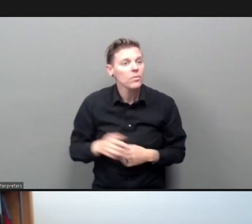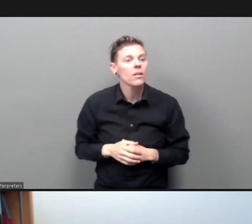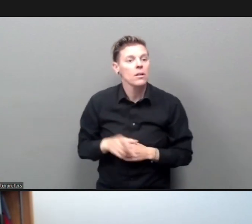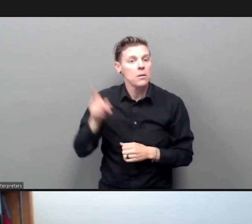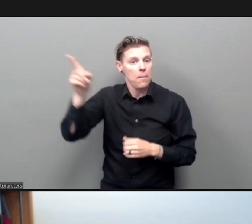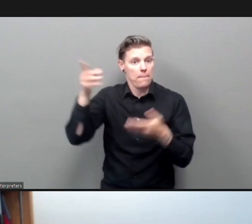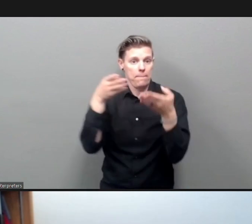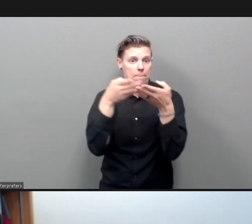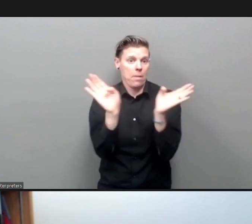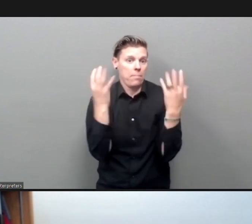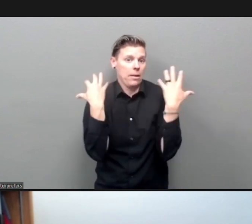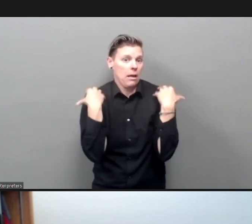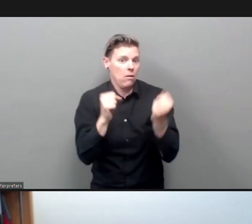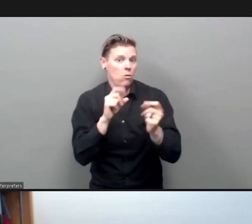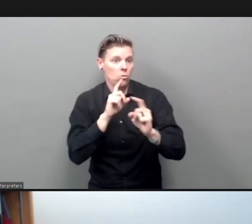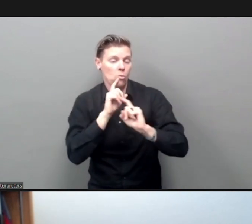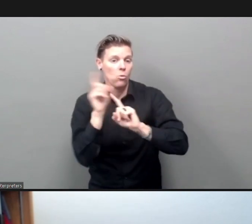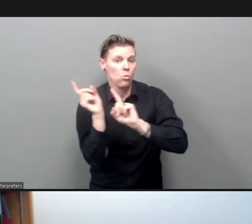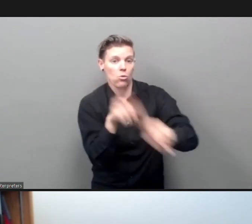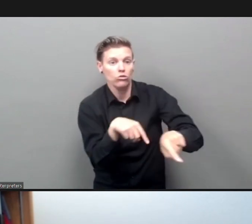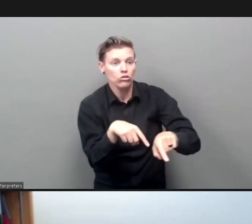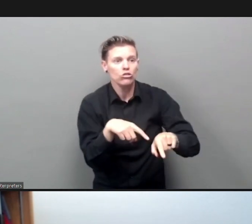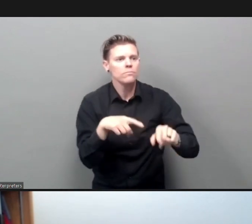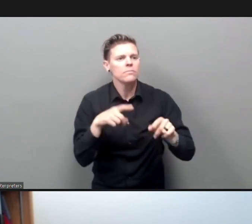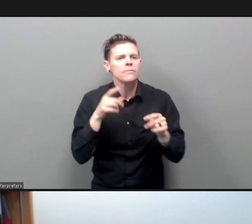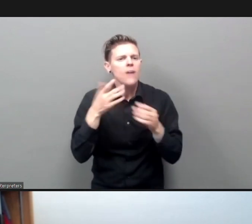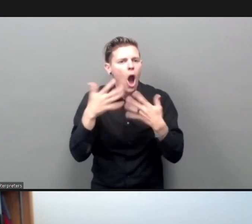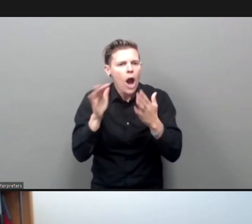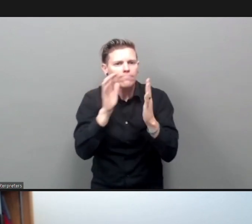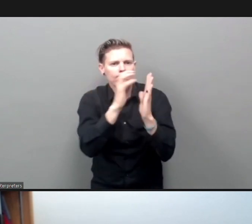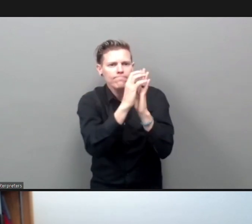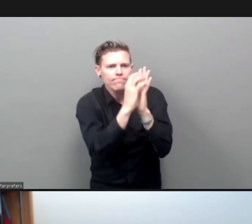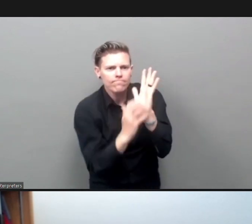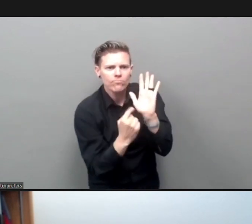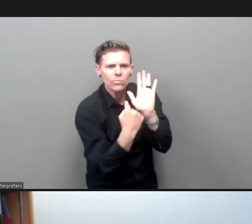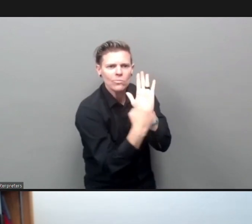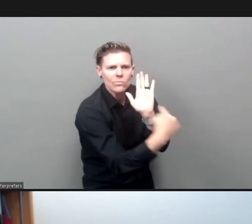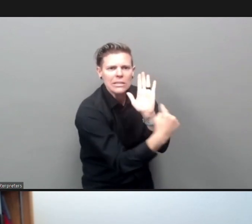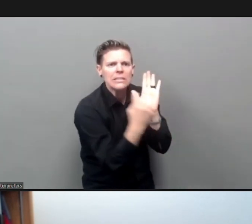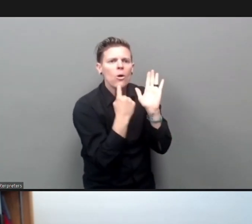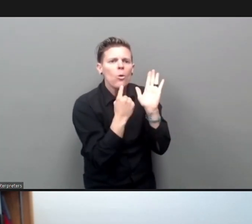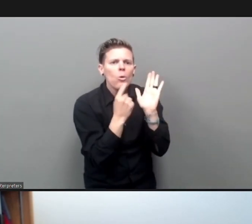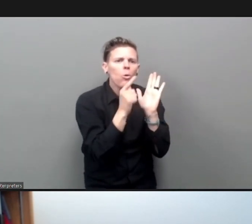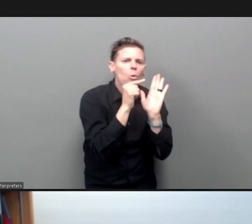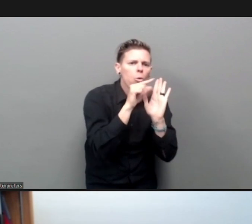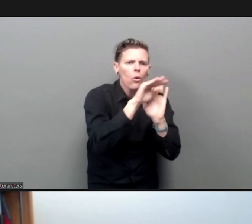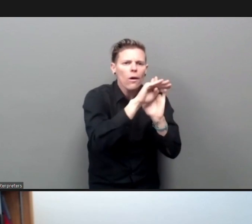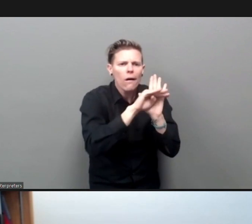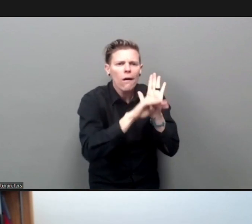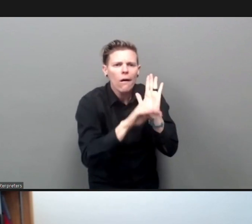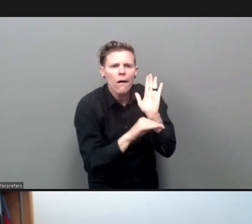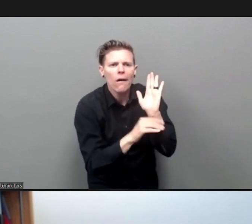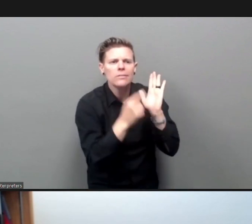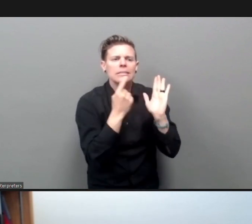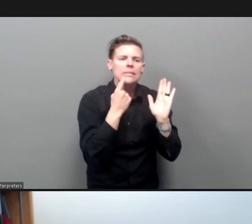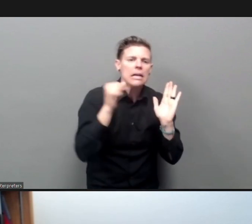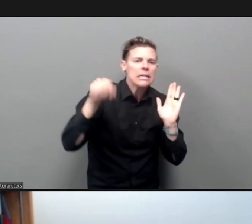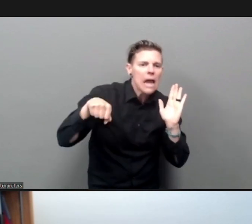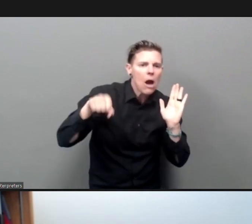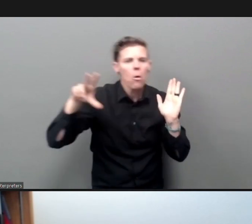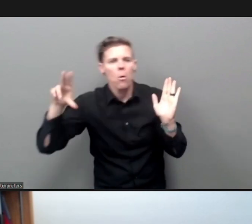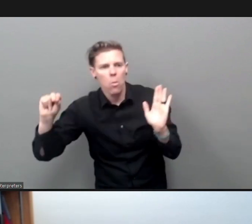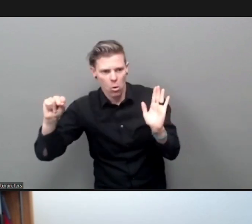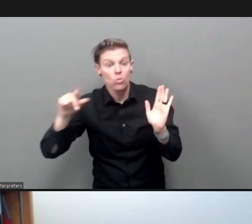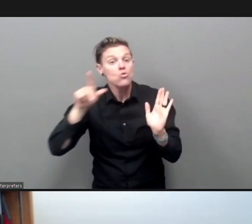defined clearly which healthcare workers were included, and it was those in hospitals and congregate